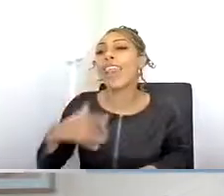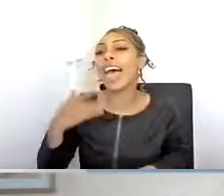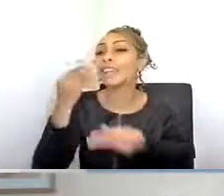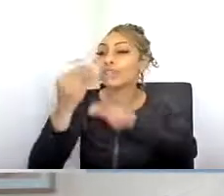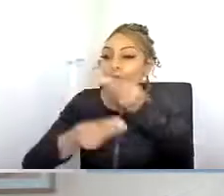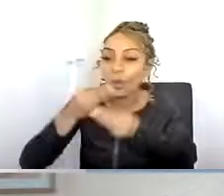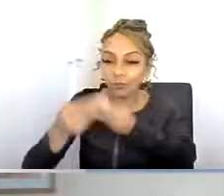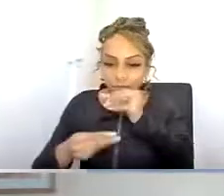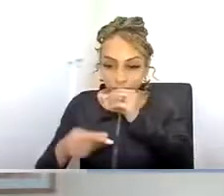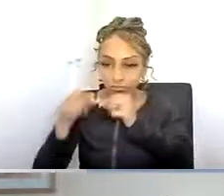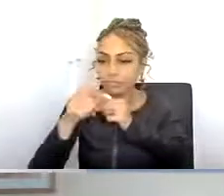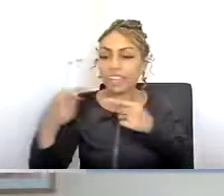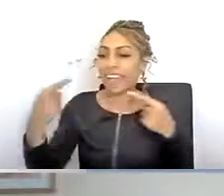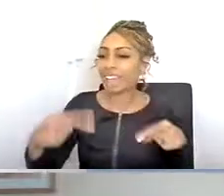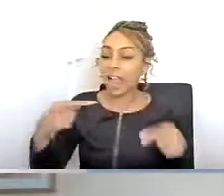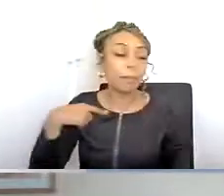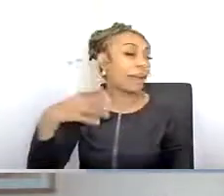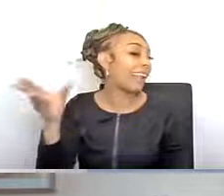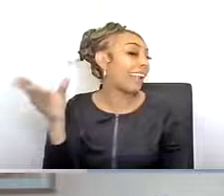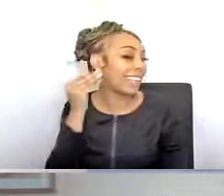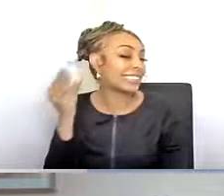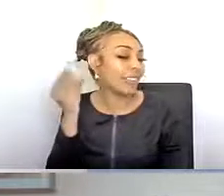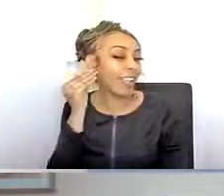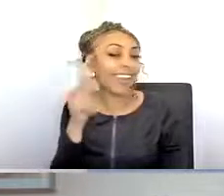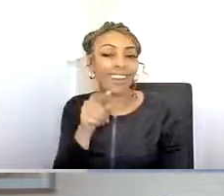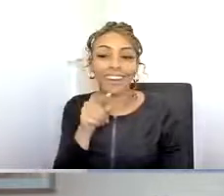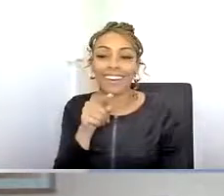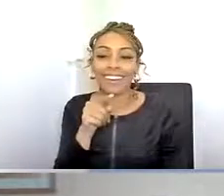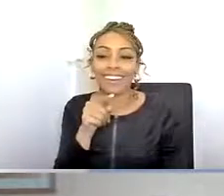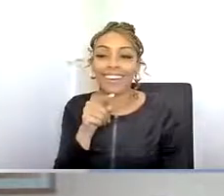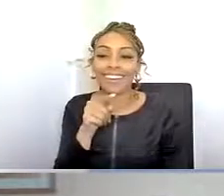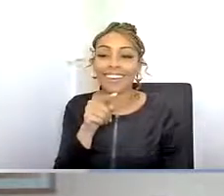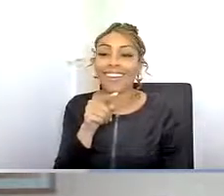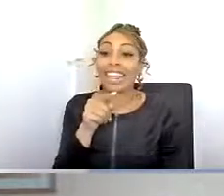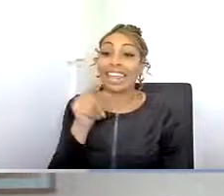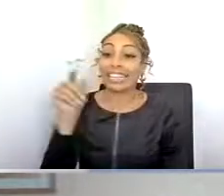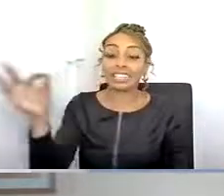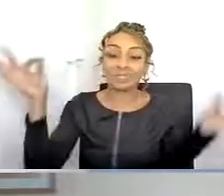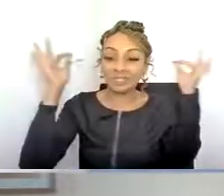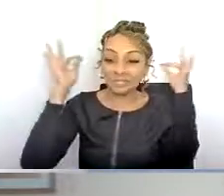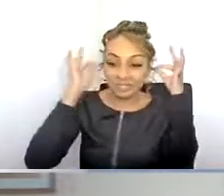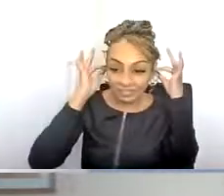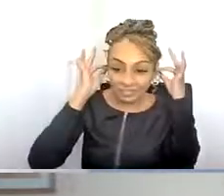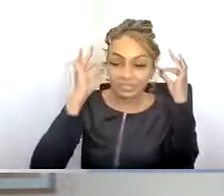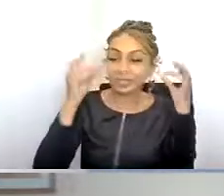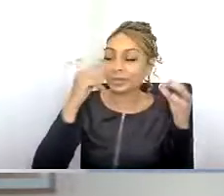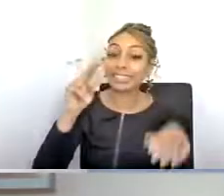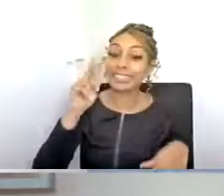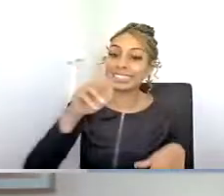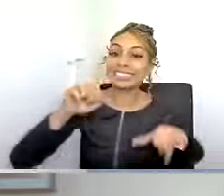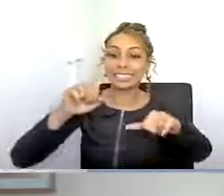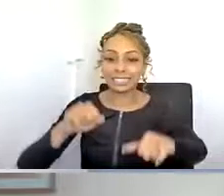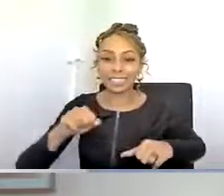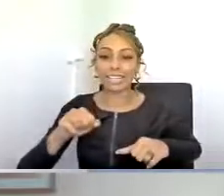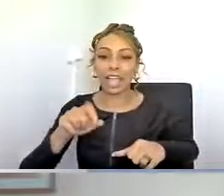And these are available to listen to at the listening points, which you can see in the slide